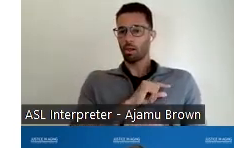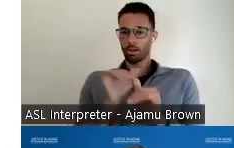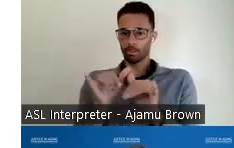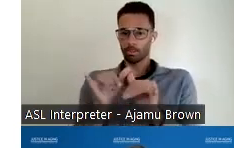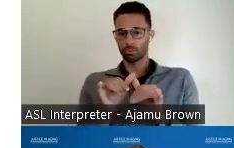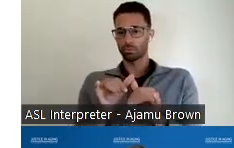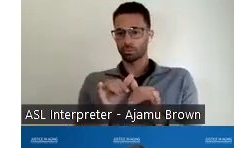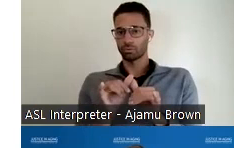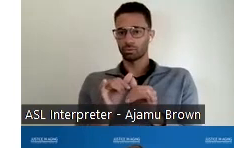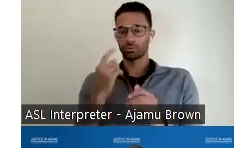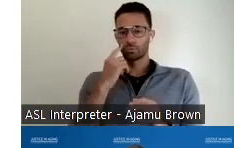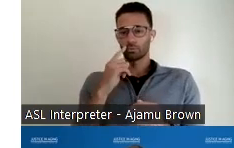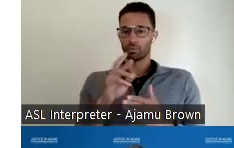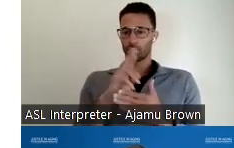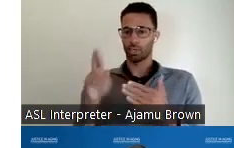just